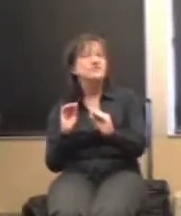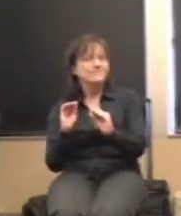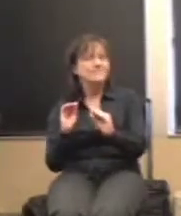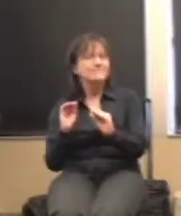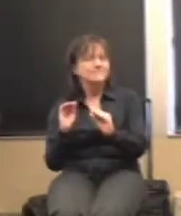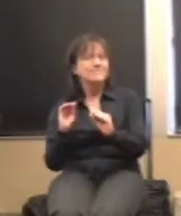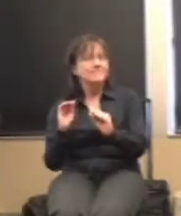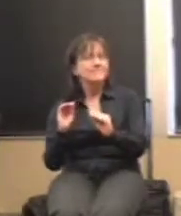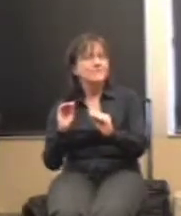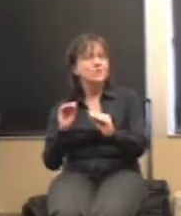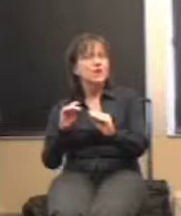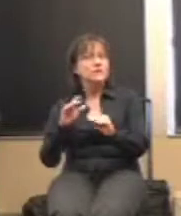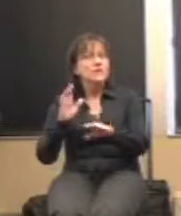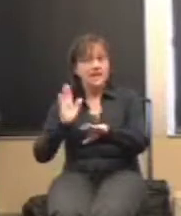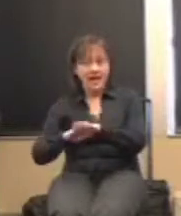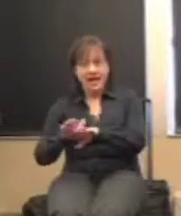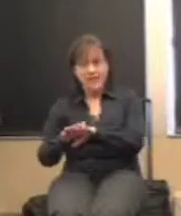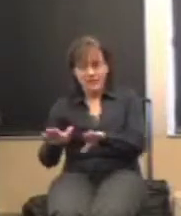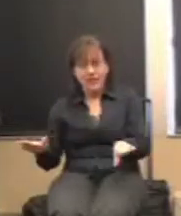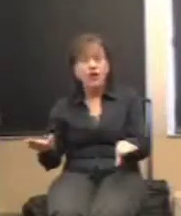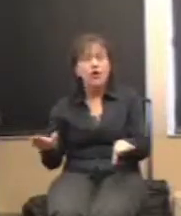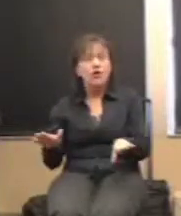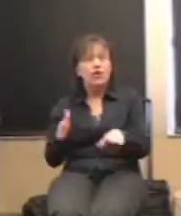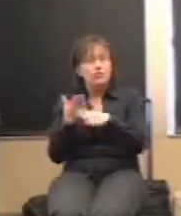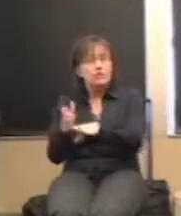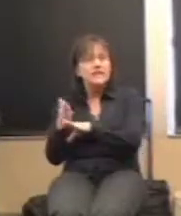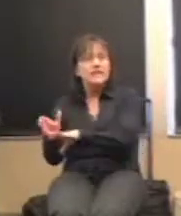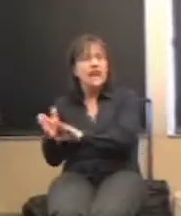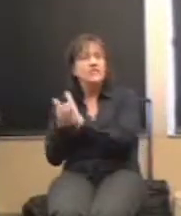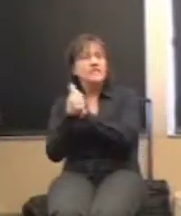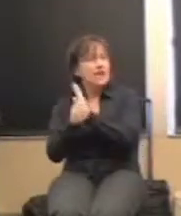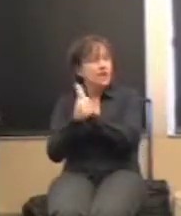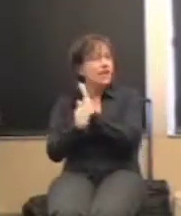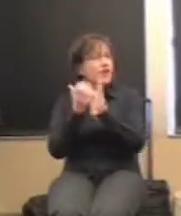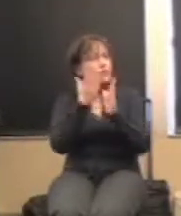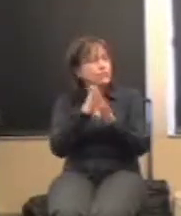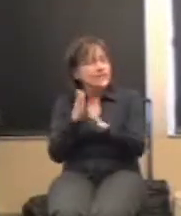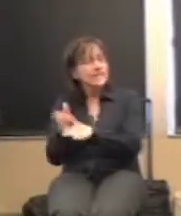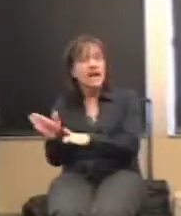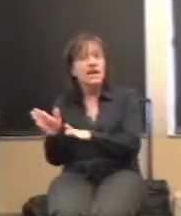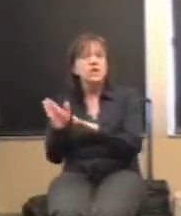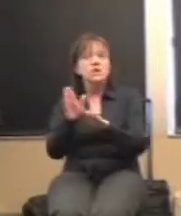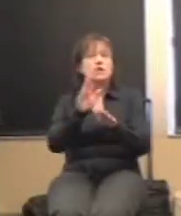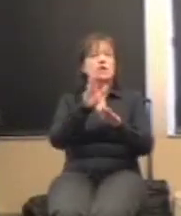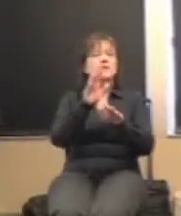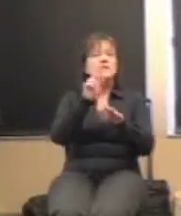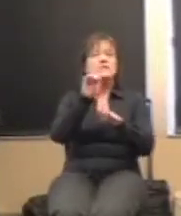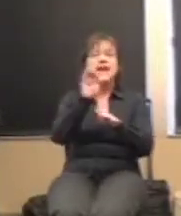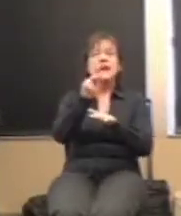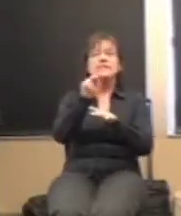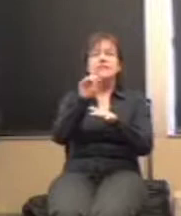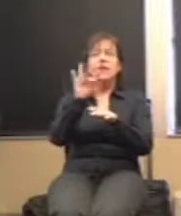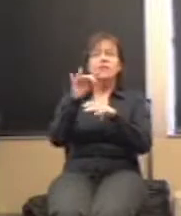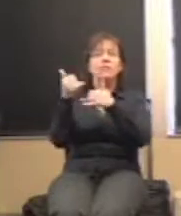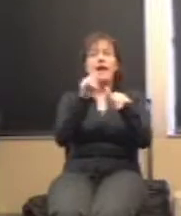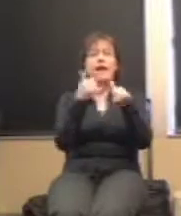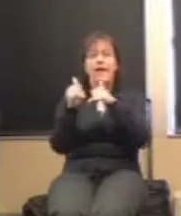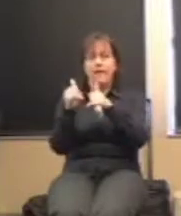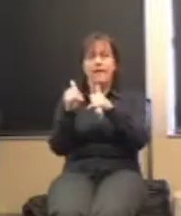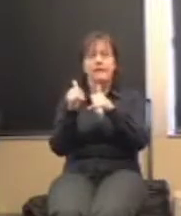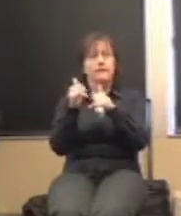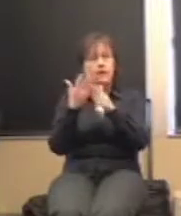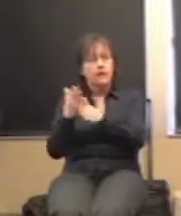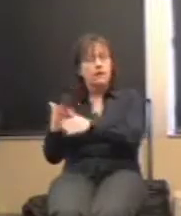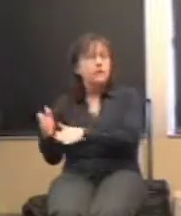get down on the ground and break a skill down. Break that play task down. Because if we don't do that, when we